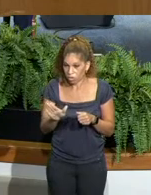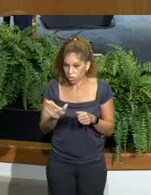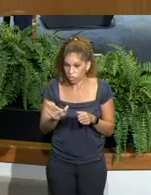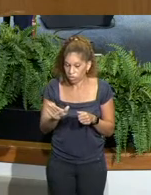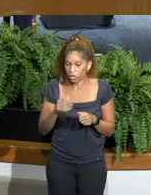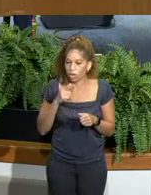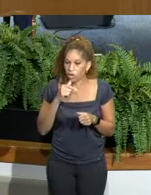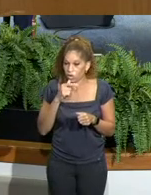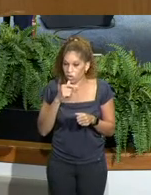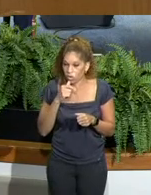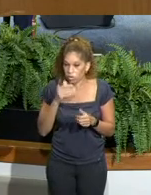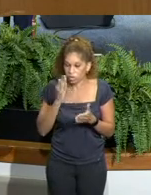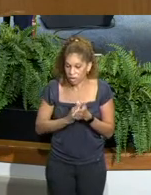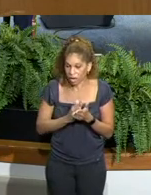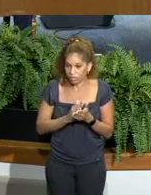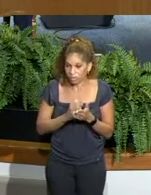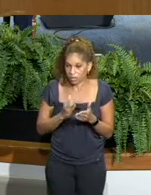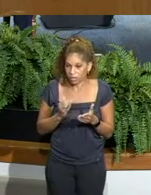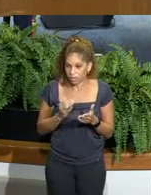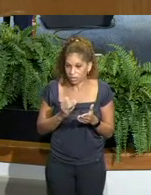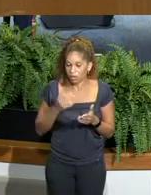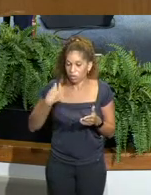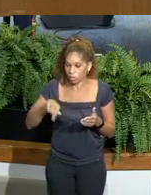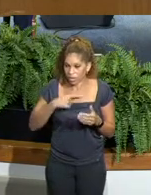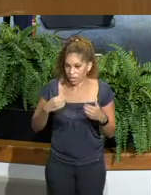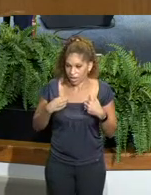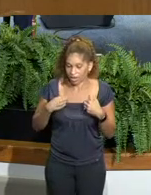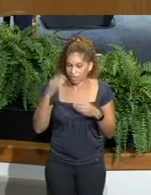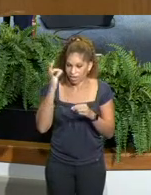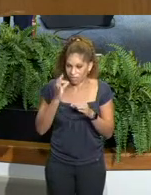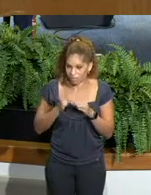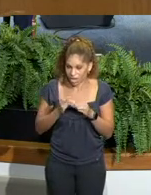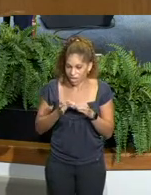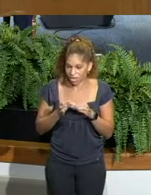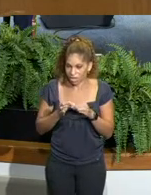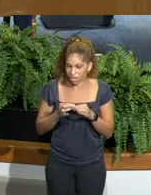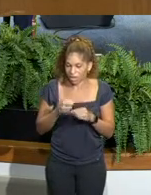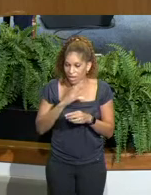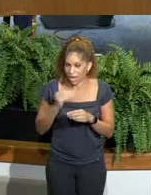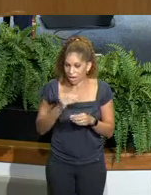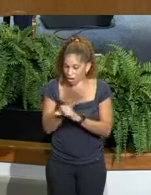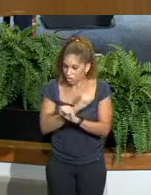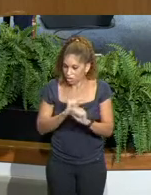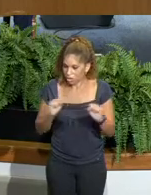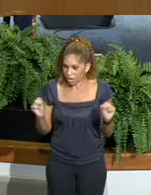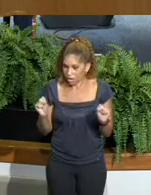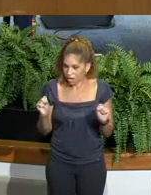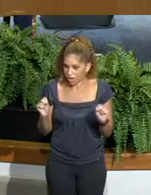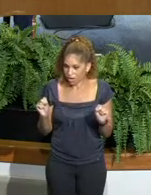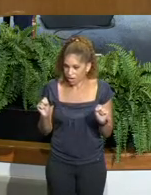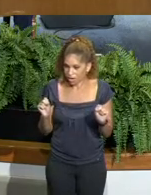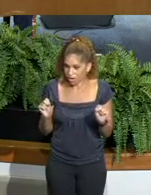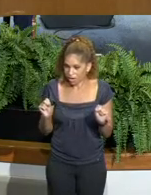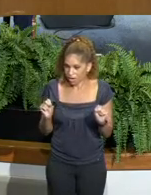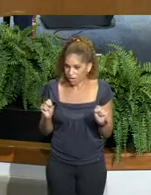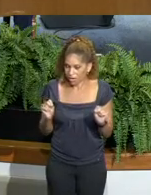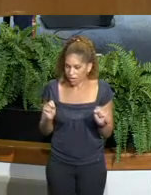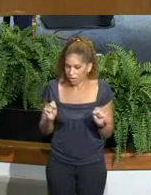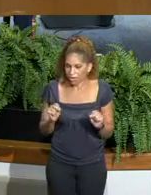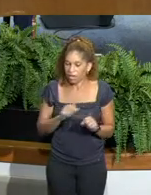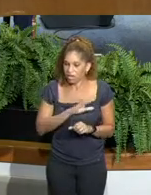destruction, but we are those who have faith and are saved. Both of these biblical texts,